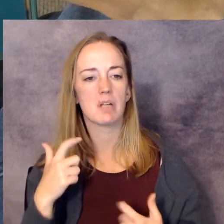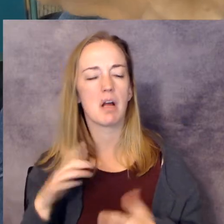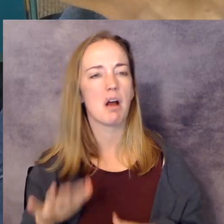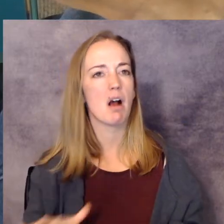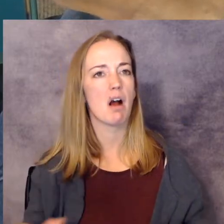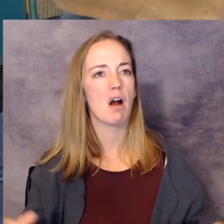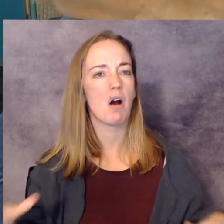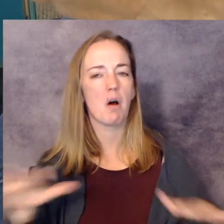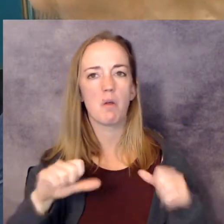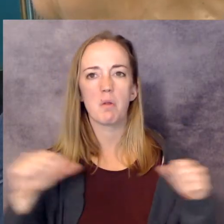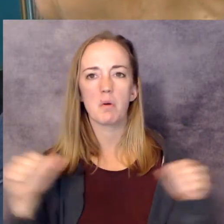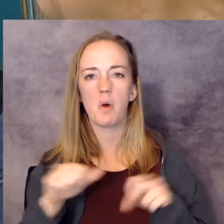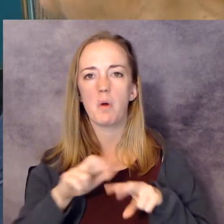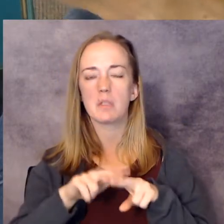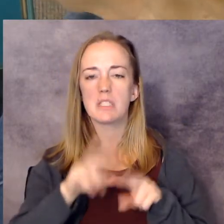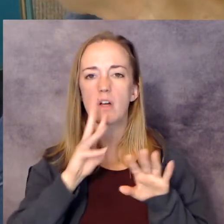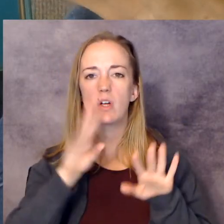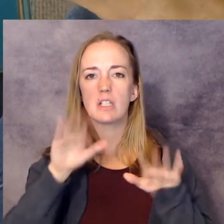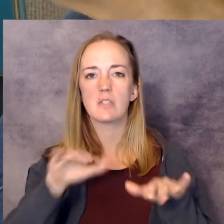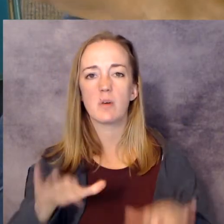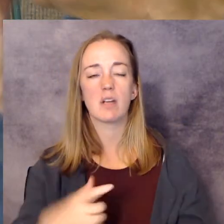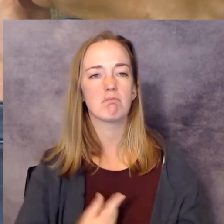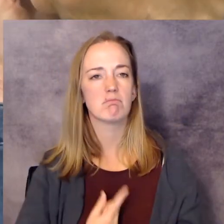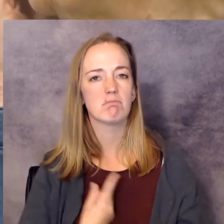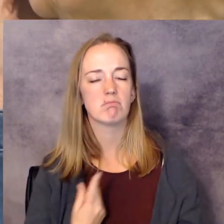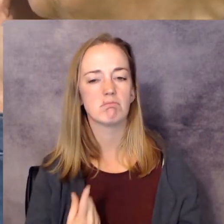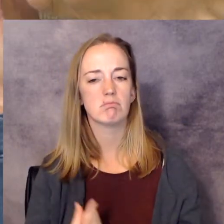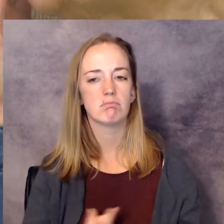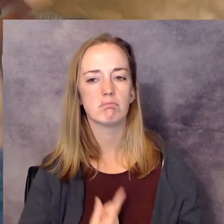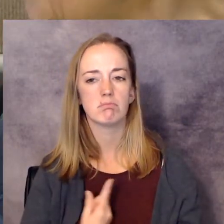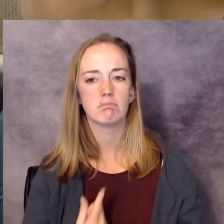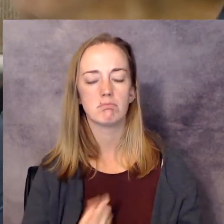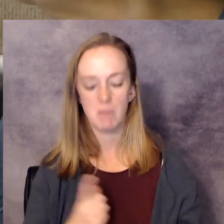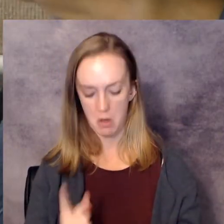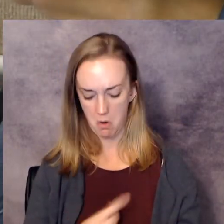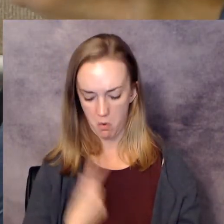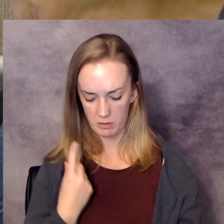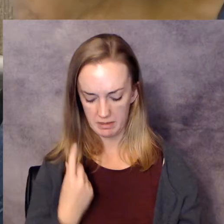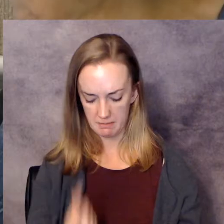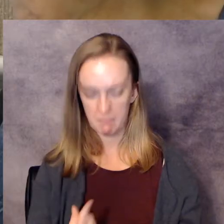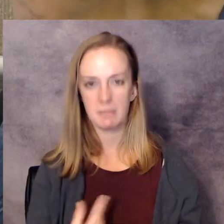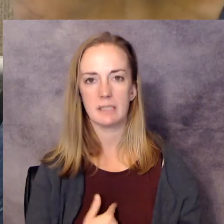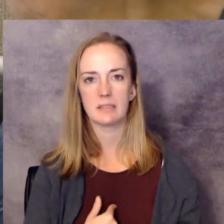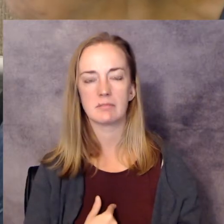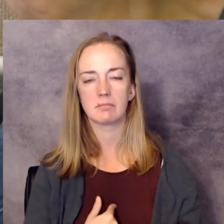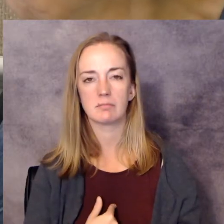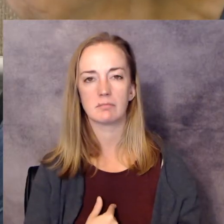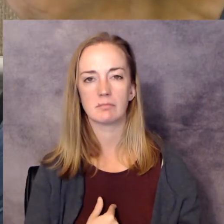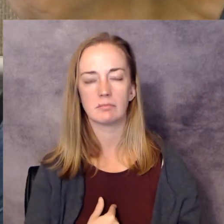cold and salty sea, I'm all alone. There's only me.